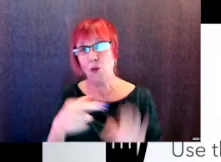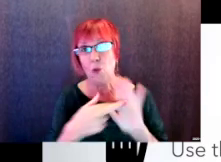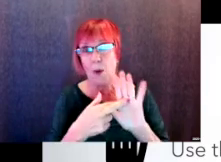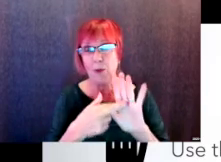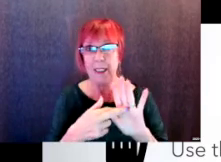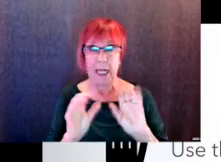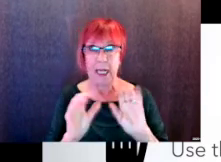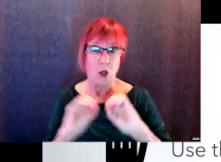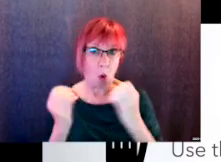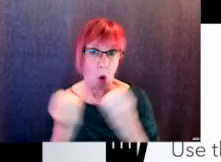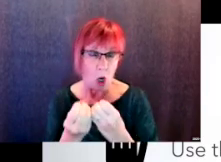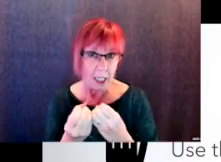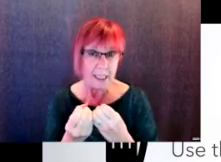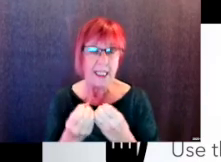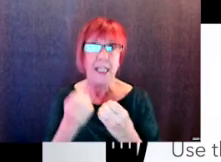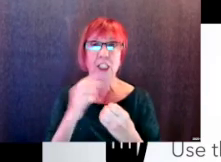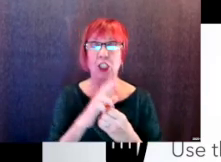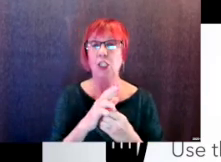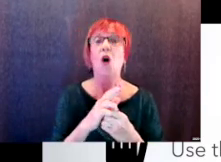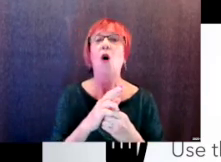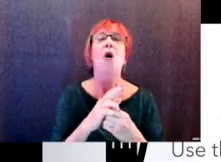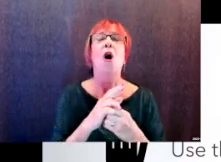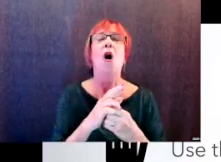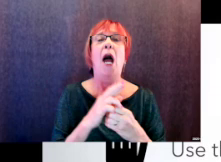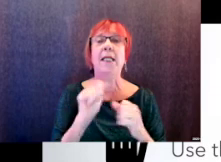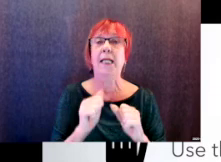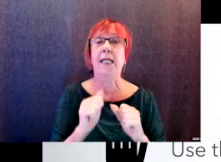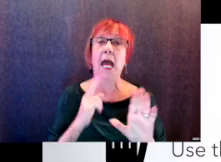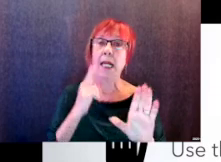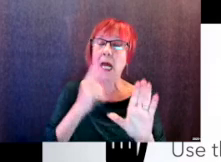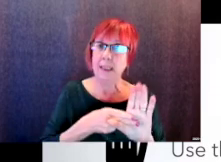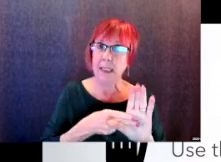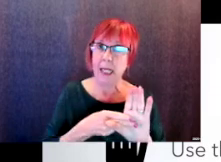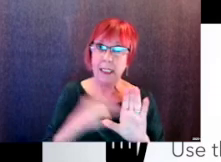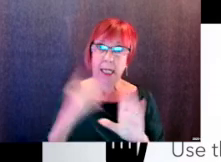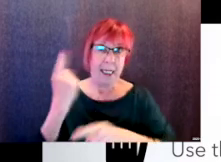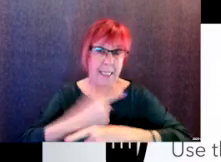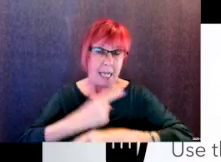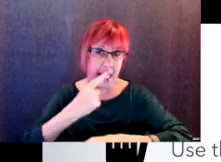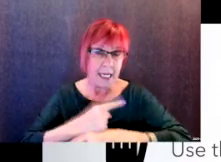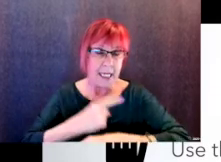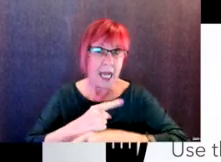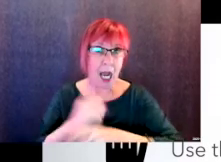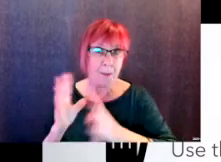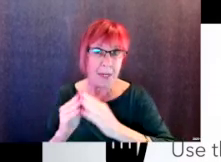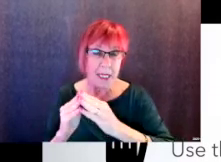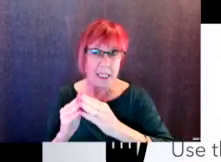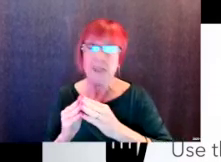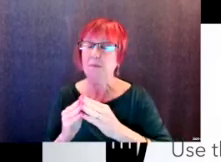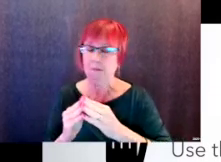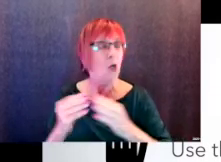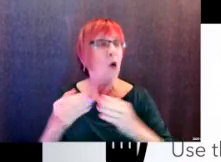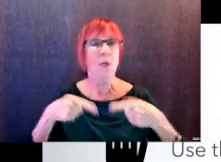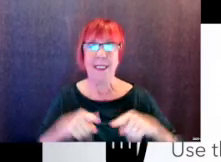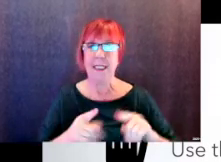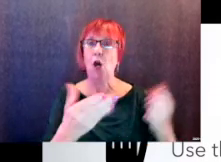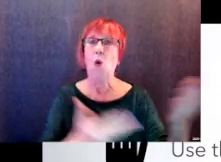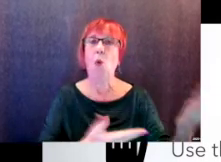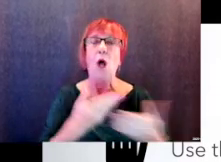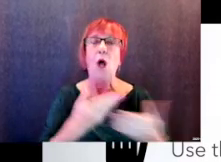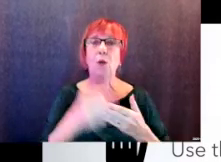We do not have any raised hands or emails at this time, which makes sense because we're at the beginning of the meeting, so I think we can move on.